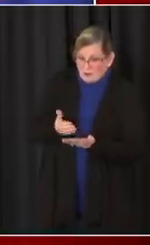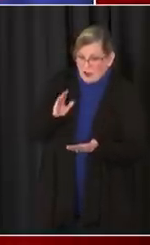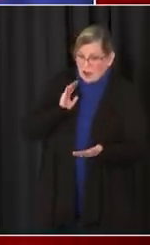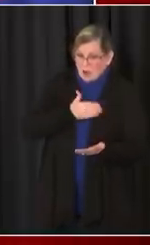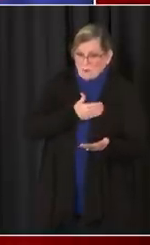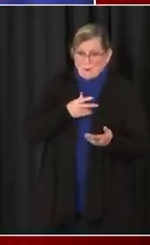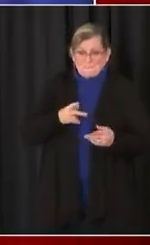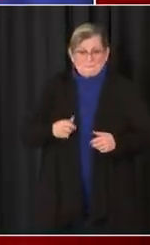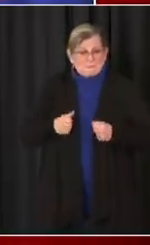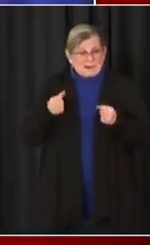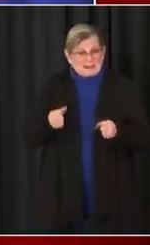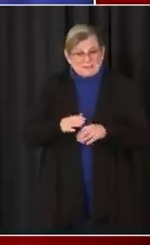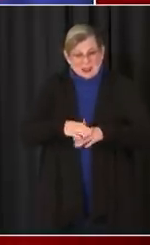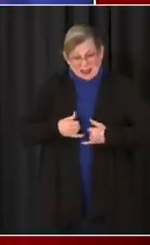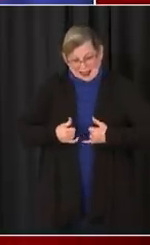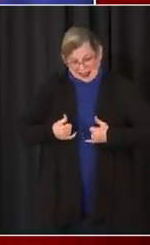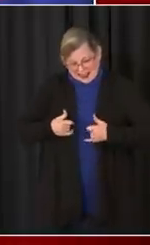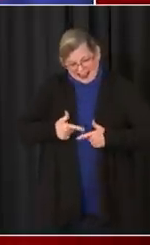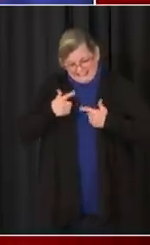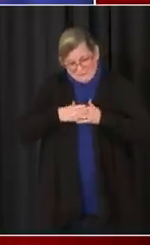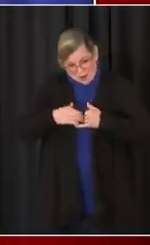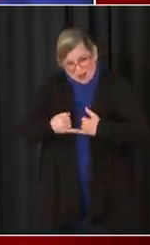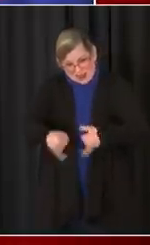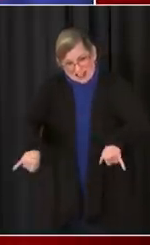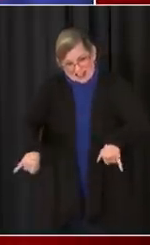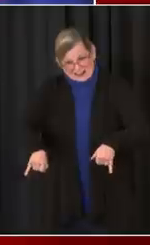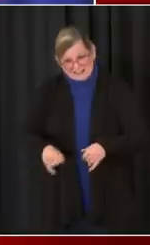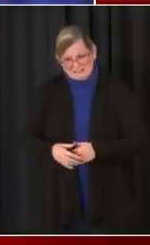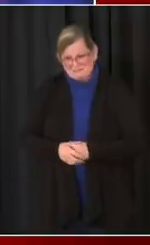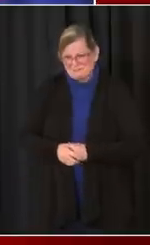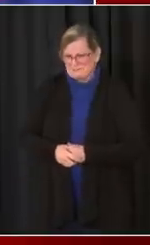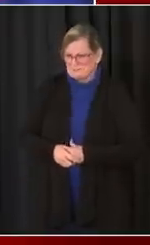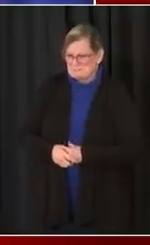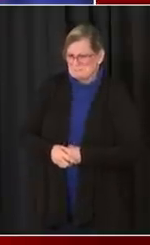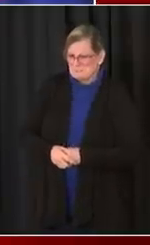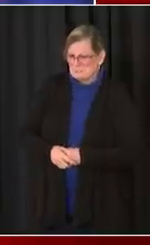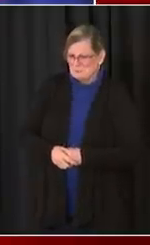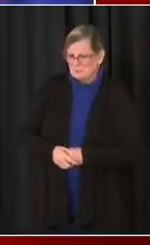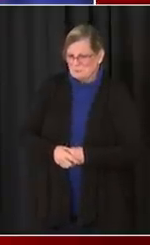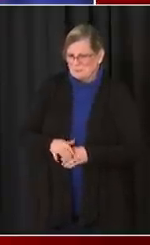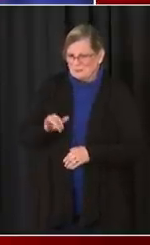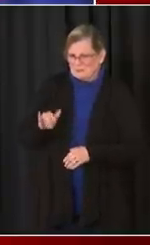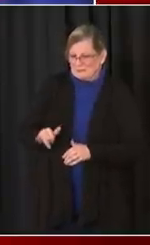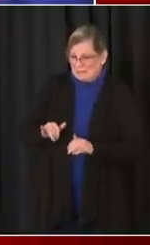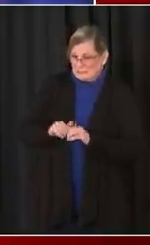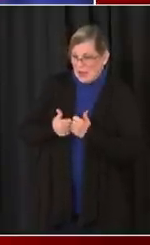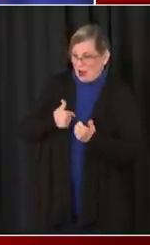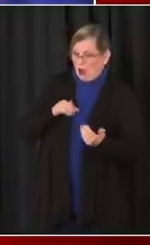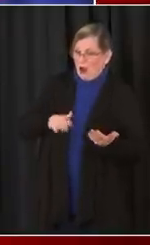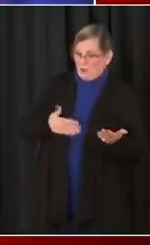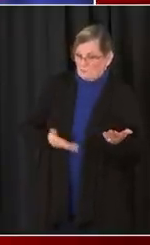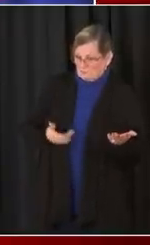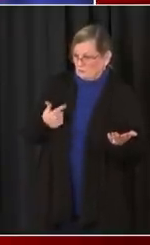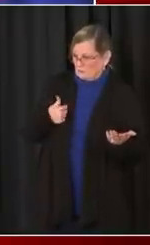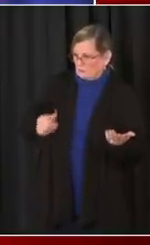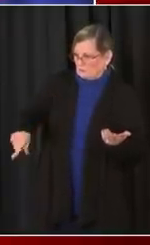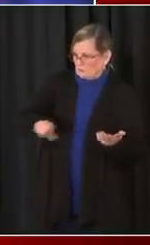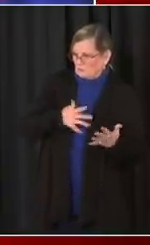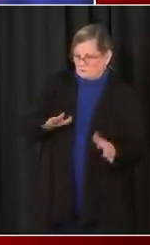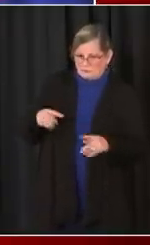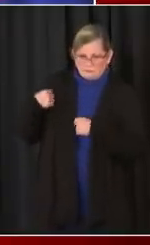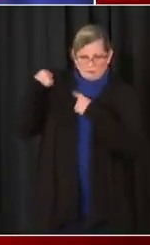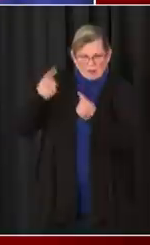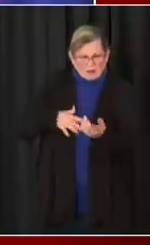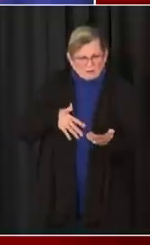were putting their lives on the line to protect our democracy. How slow did That is how upset we all should be.